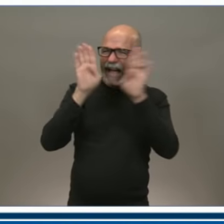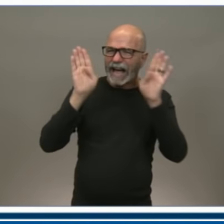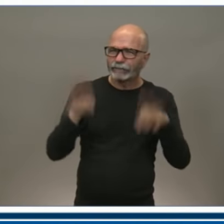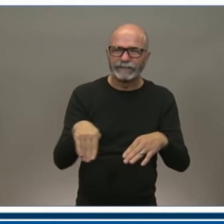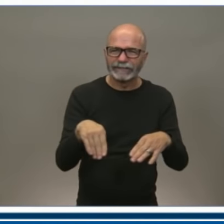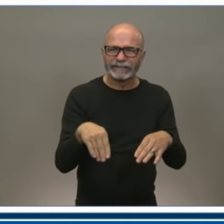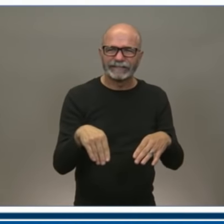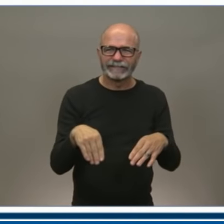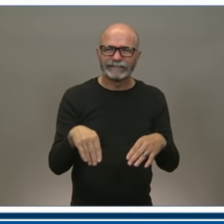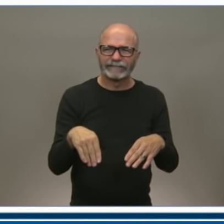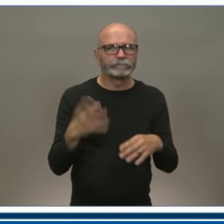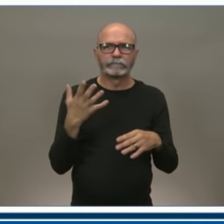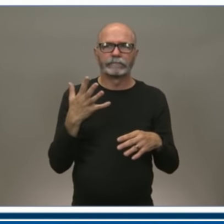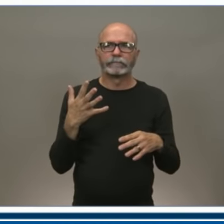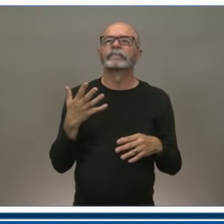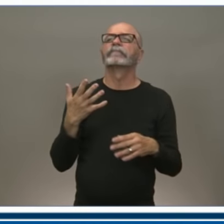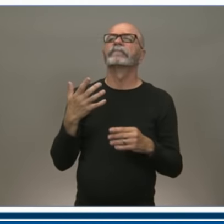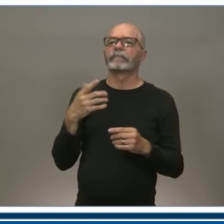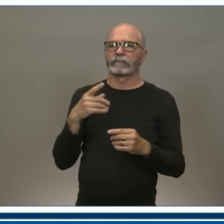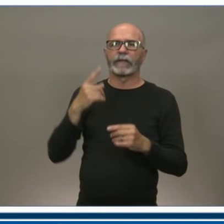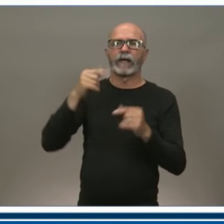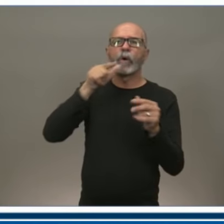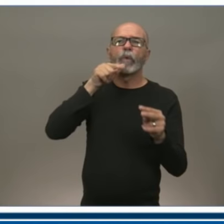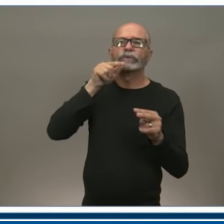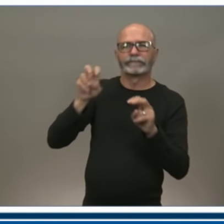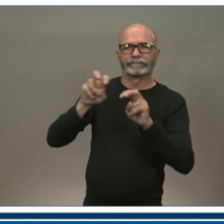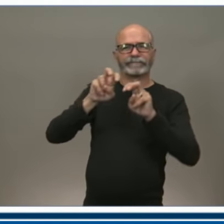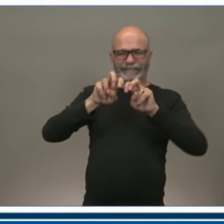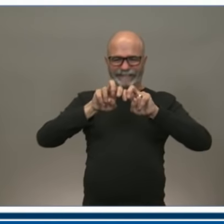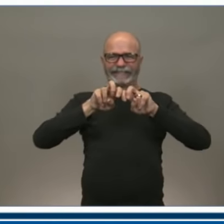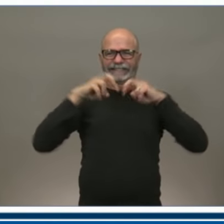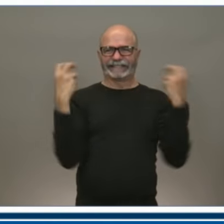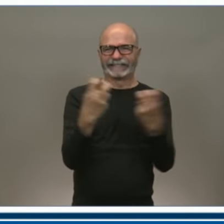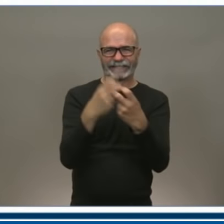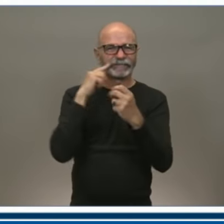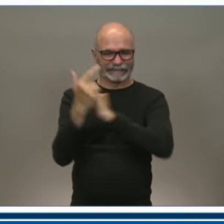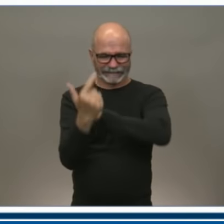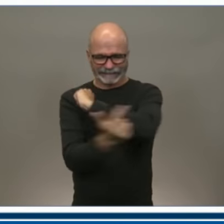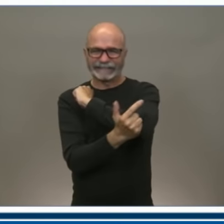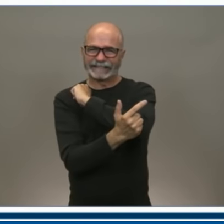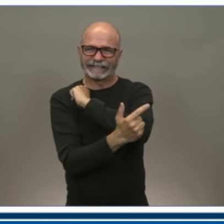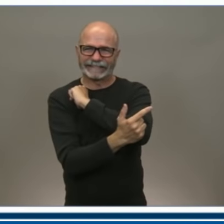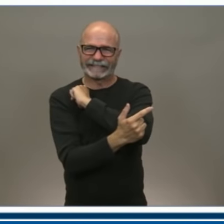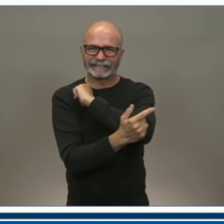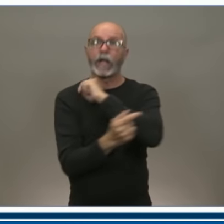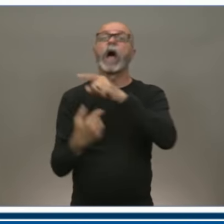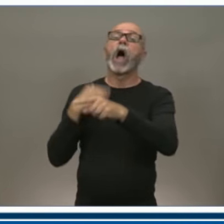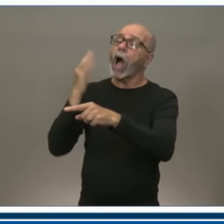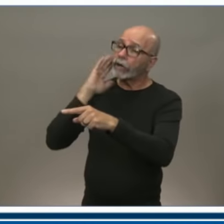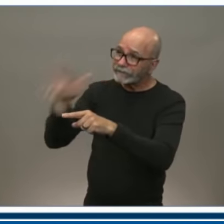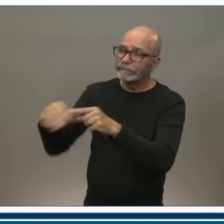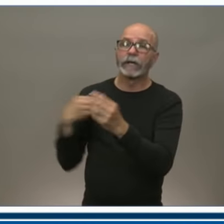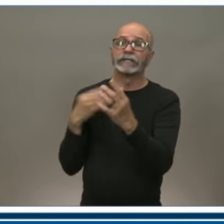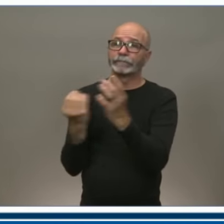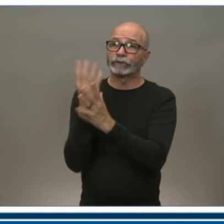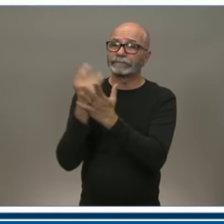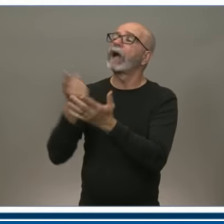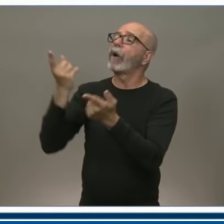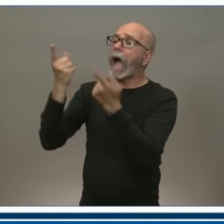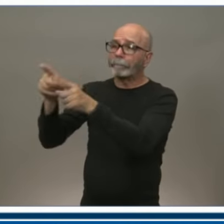wrapped the spring sitting before COVID arrived here, and since then, obviously, we know what's happened here. Why do you think